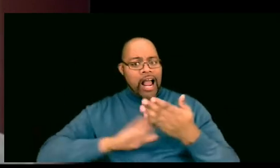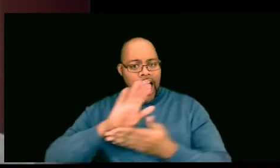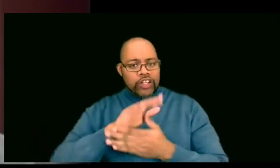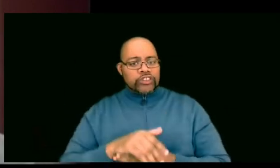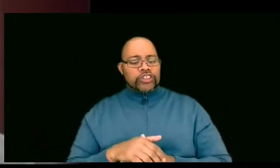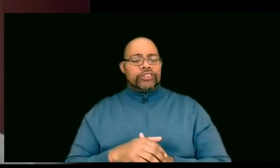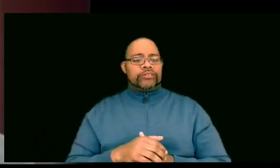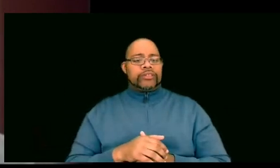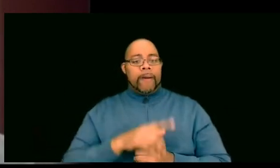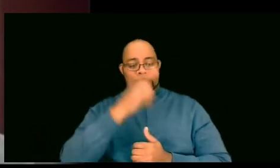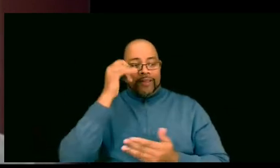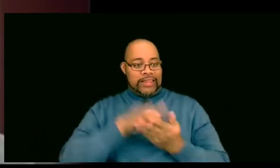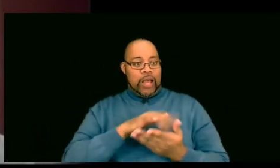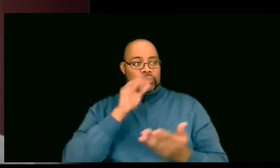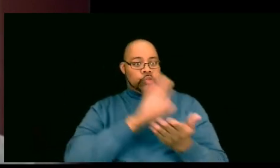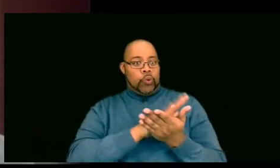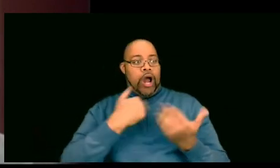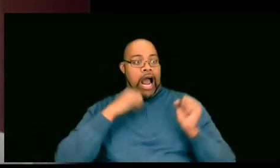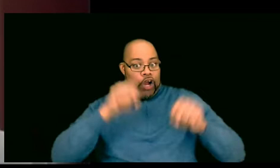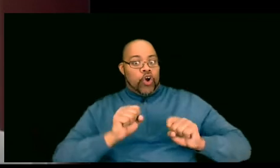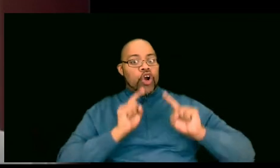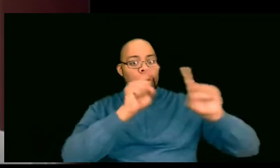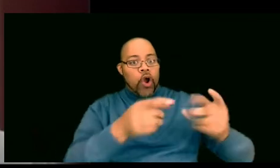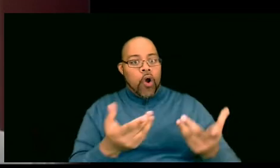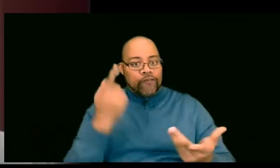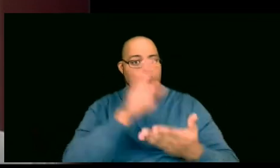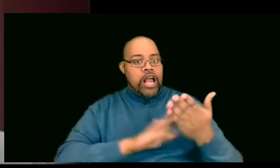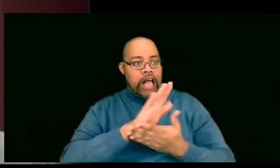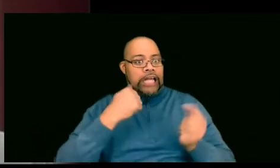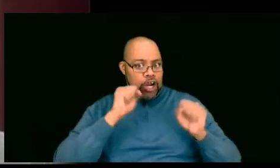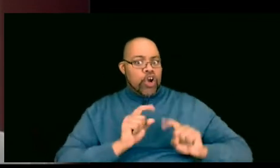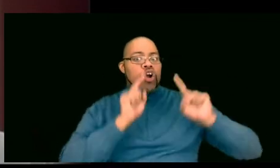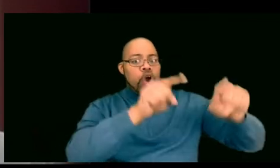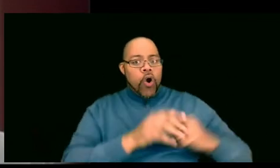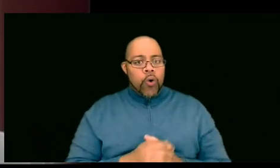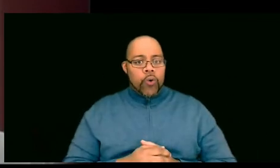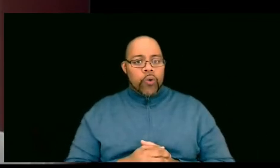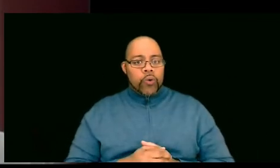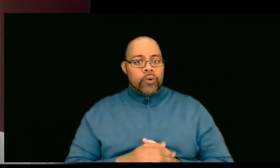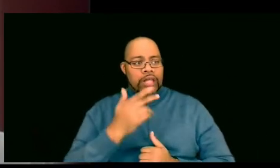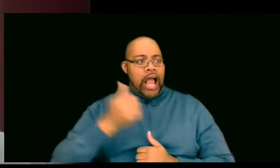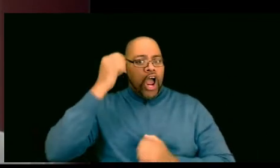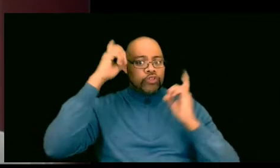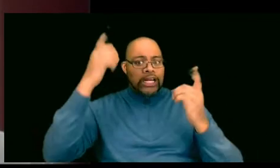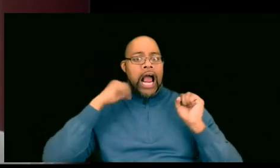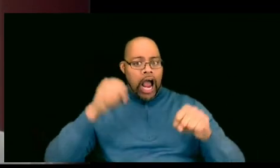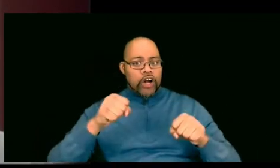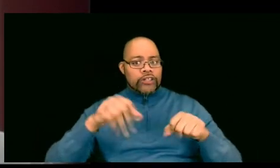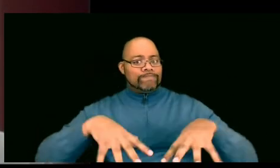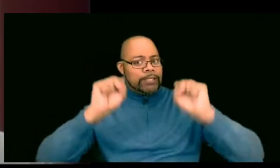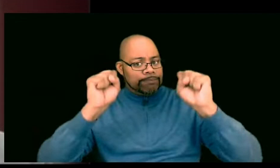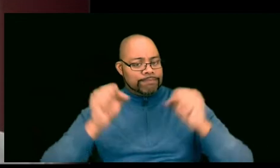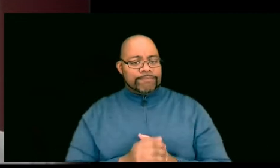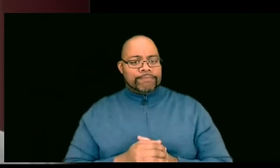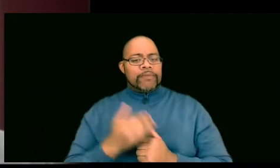historically Black college and university because that was the school I could go to, the college I could go to, the higher education that I